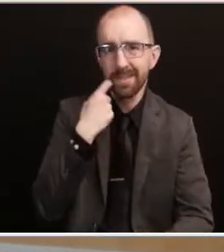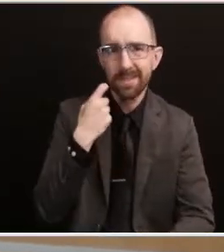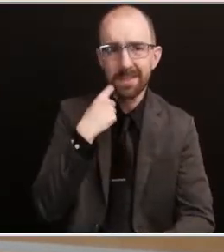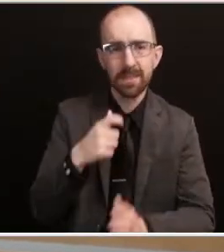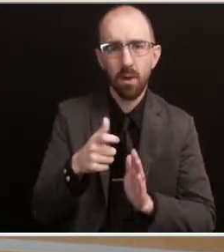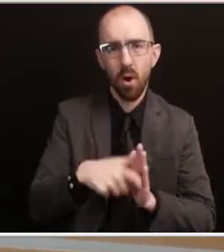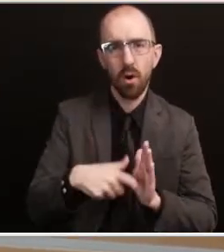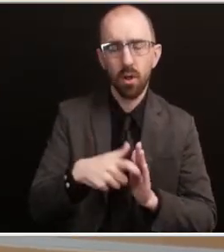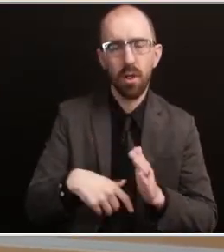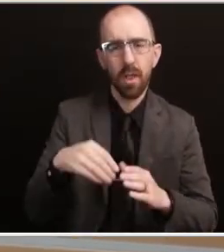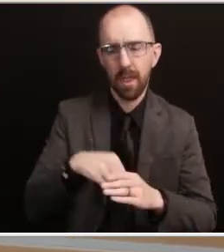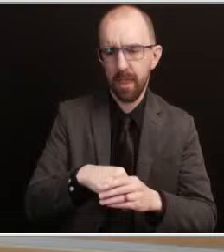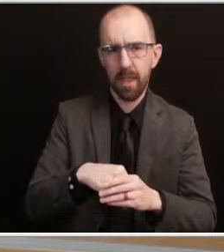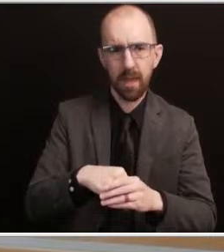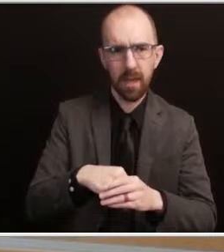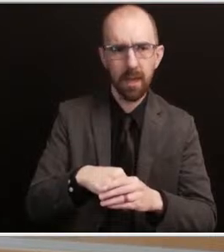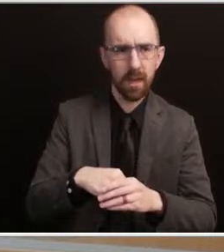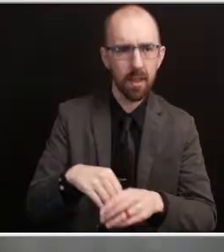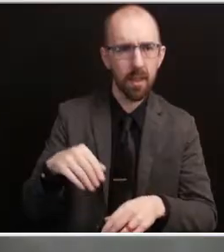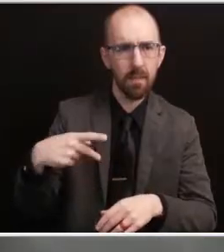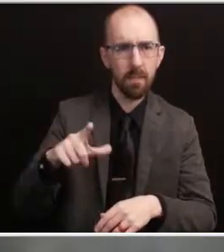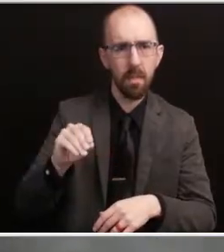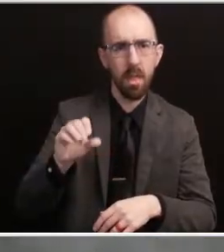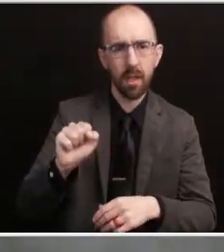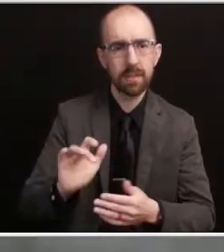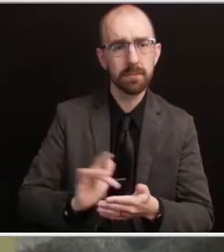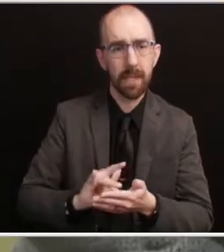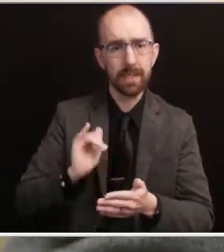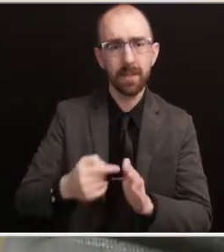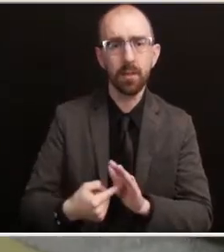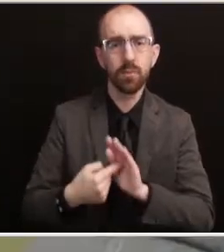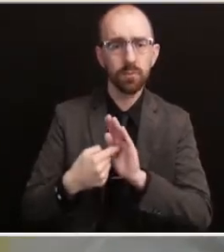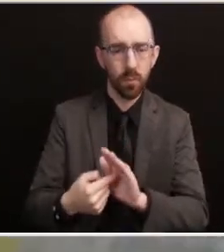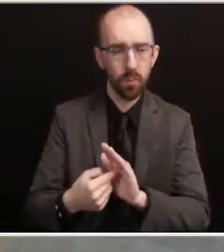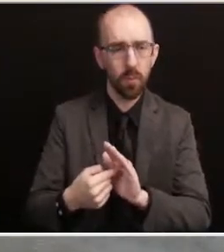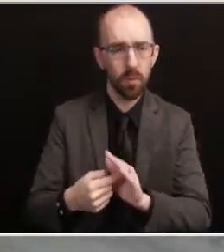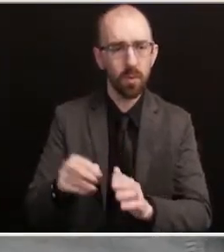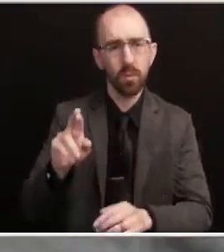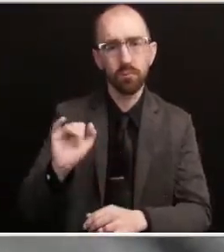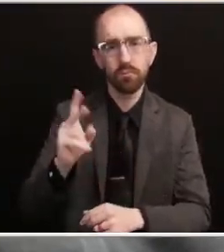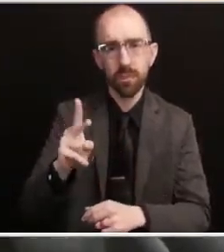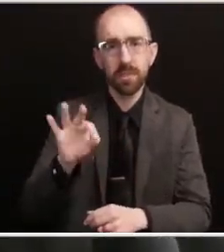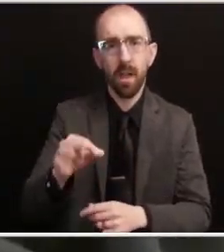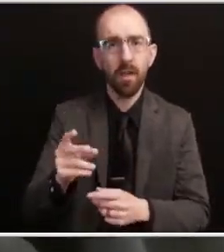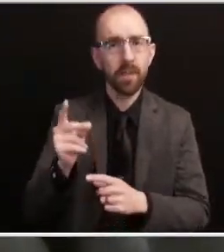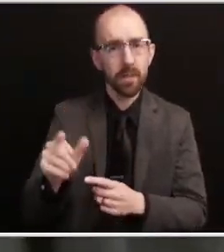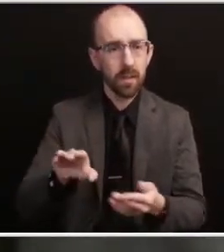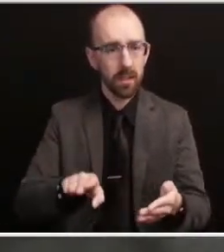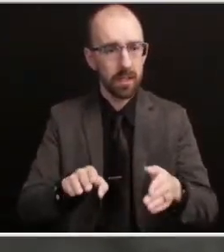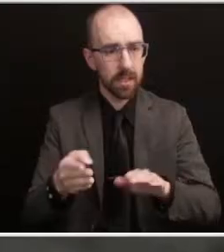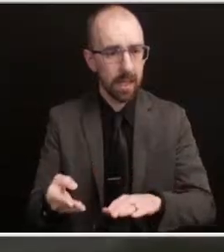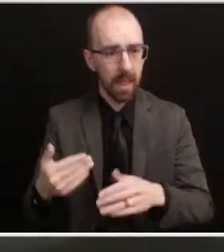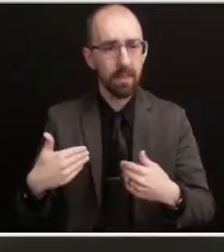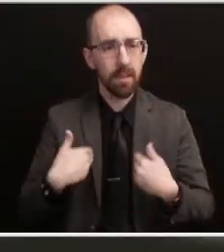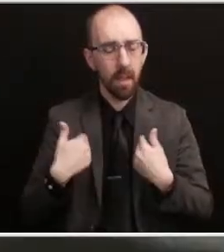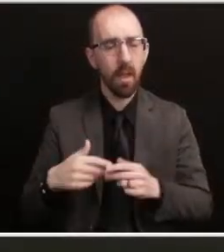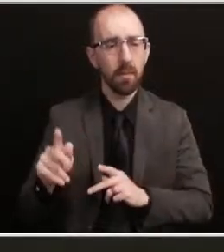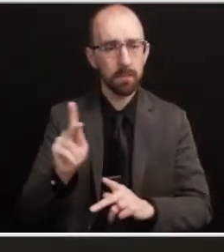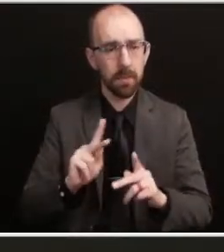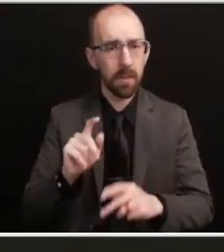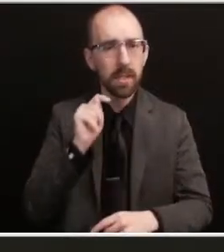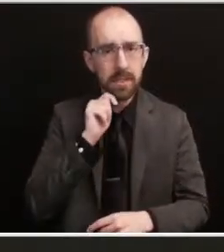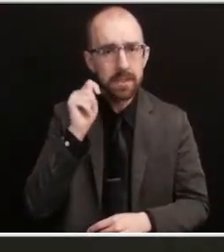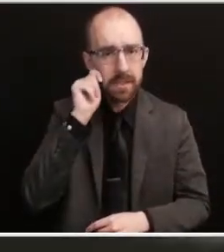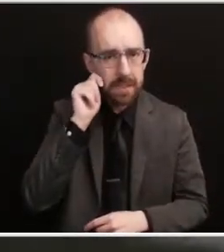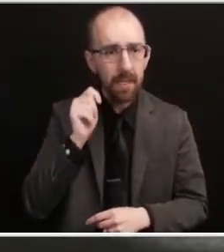in PLOS Medicine that actually showed that the risk of sudden death of young people and adolescents